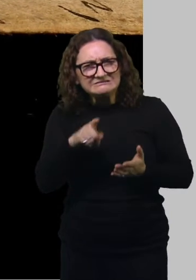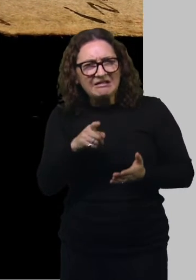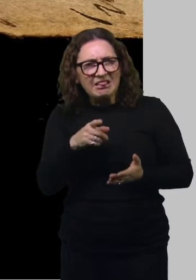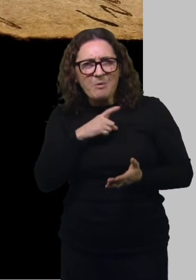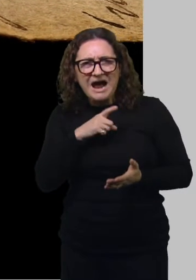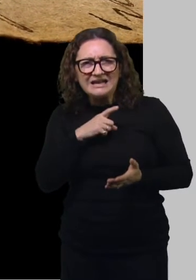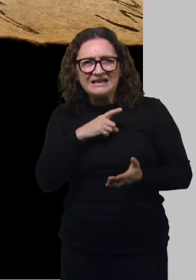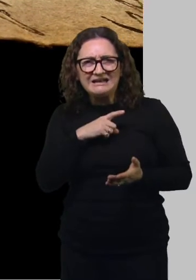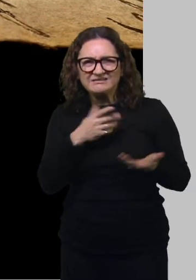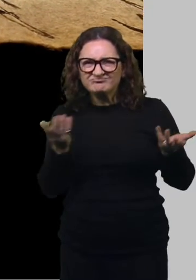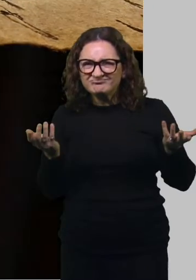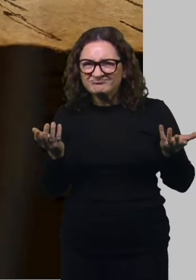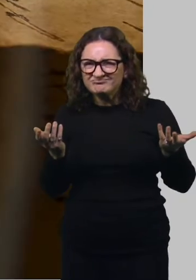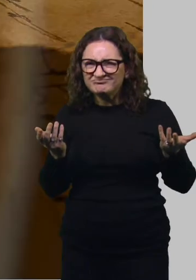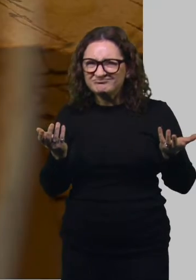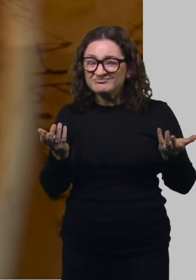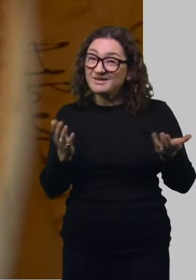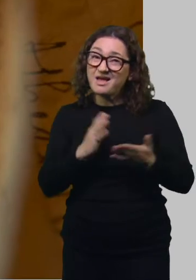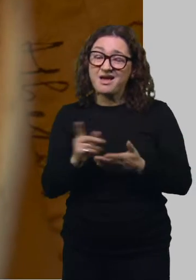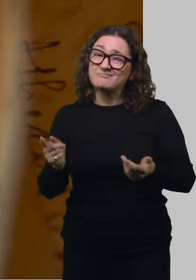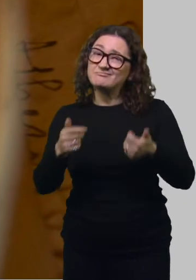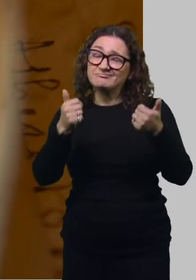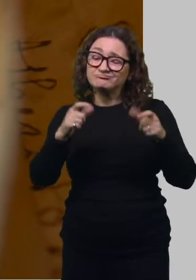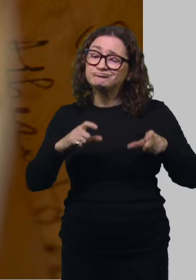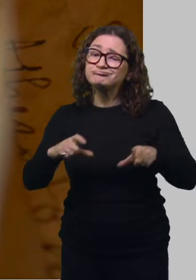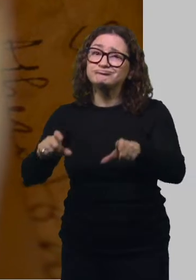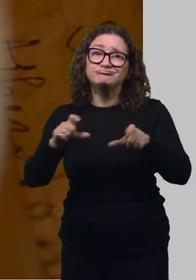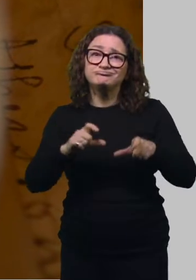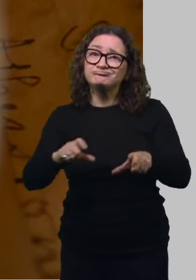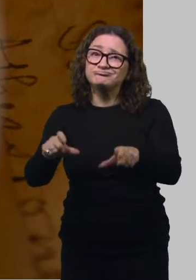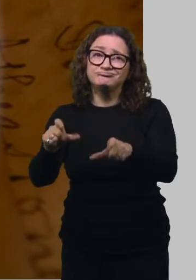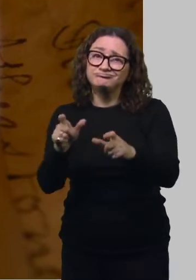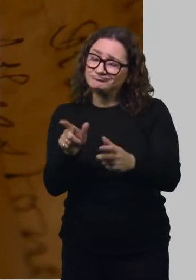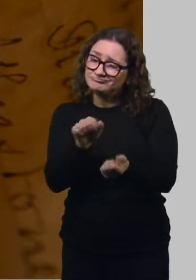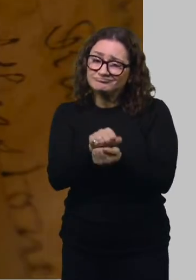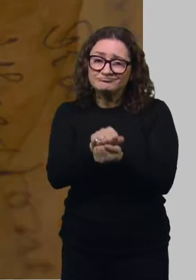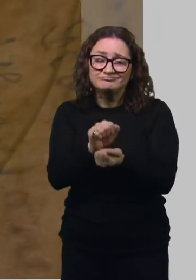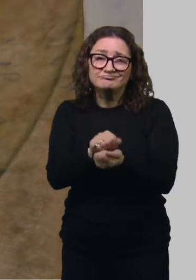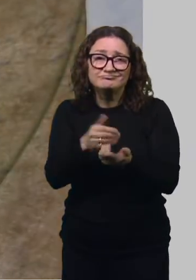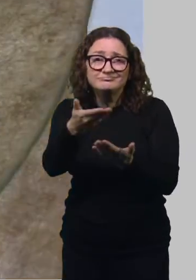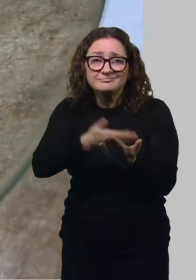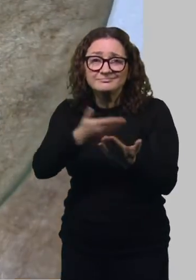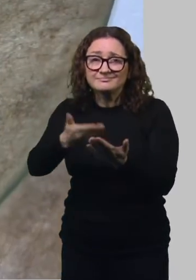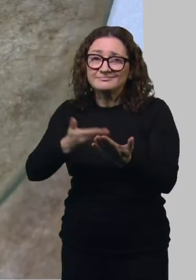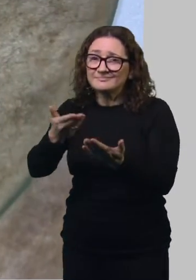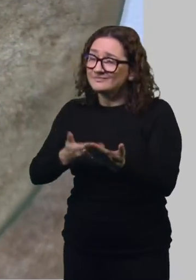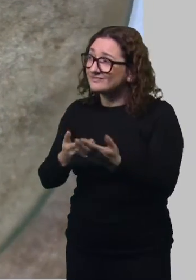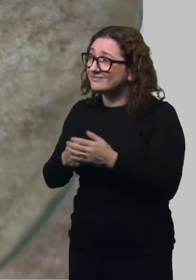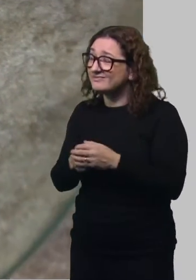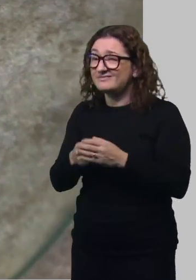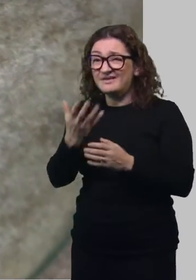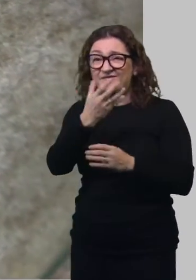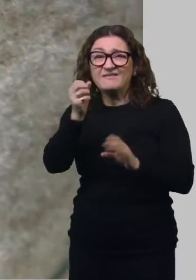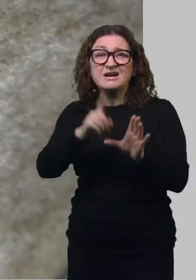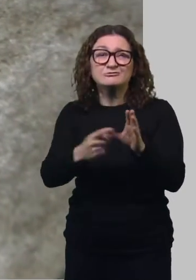documents. Acts from 500 years ago are still readable, and many in good condition. The oldest parchment in the world is estimated